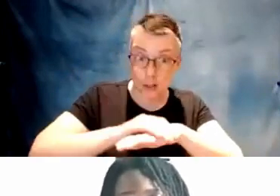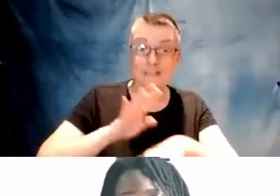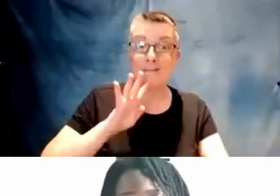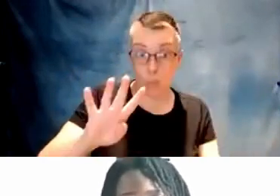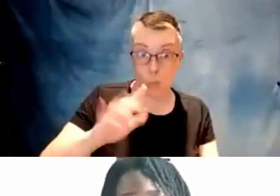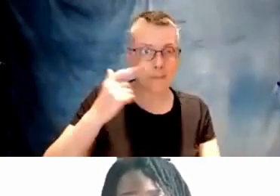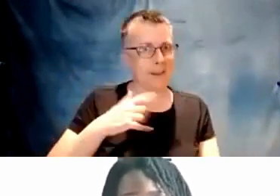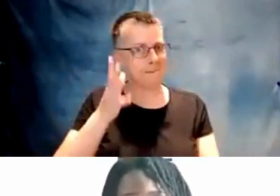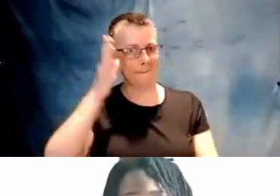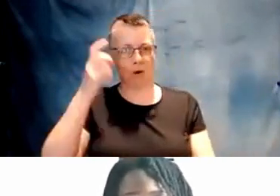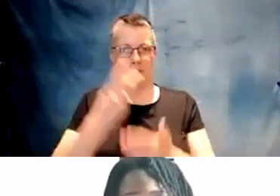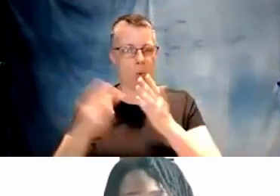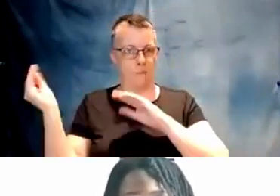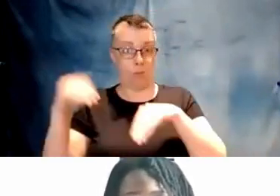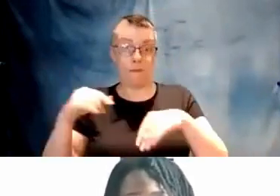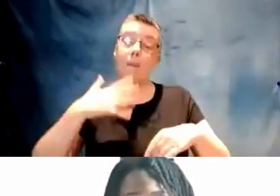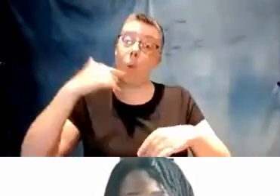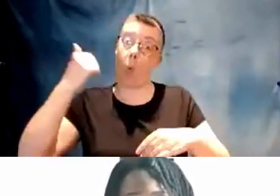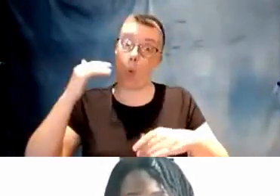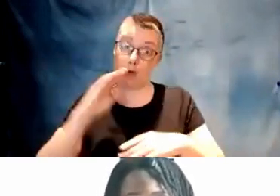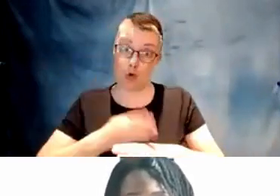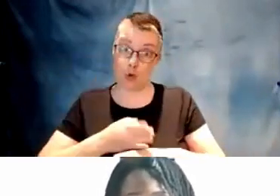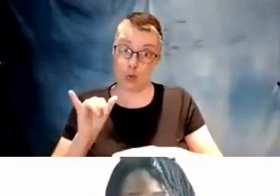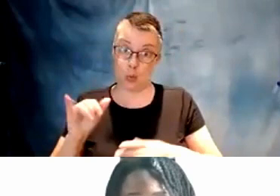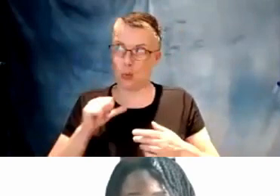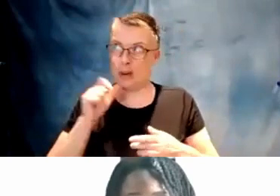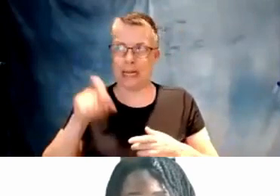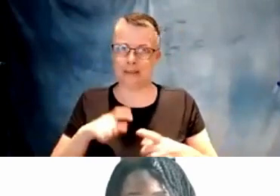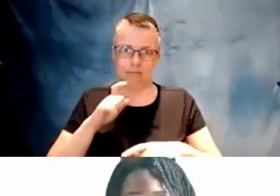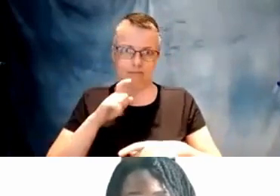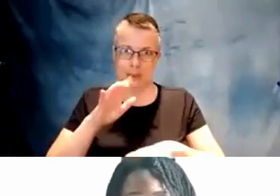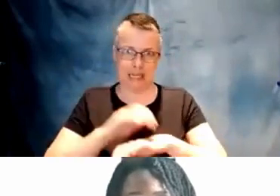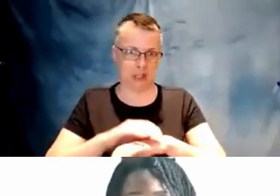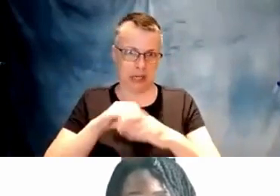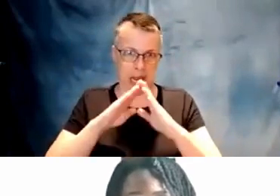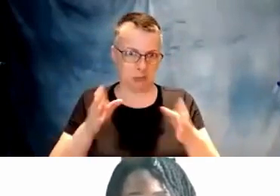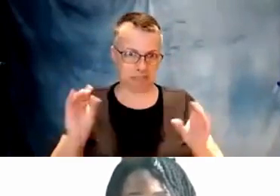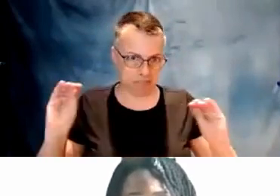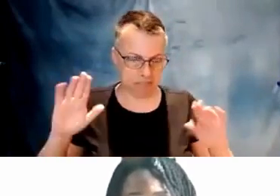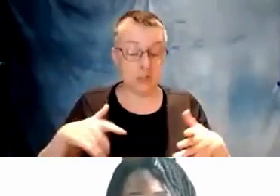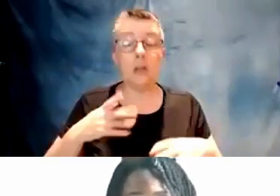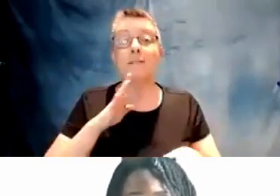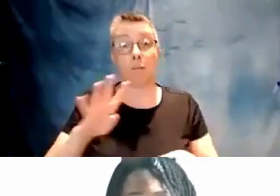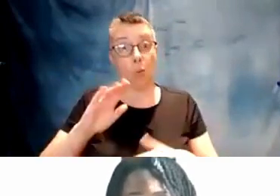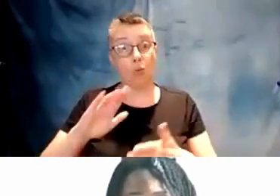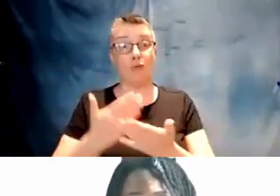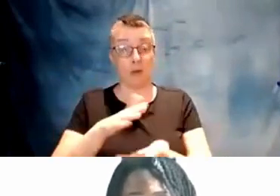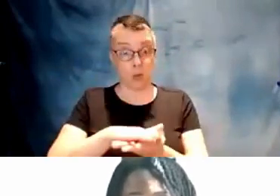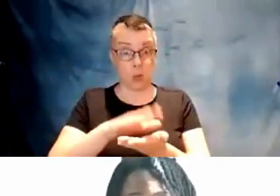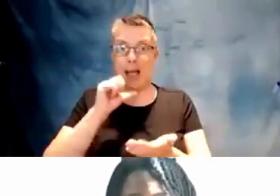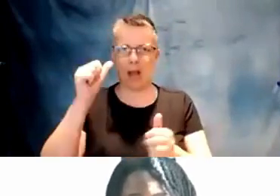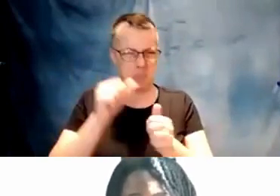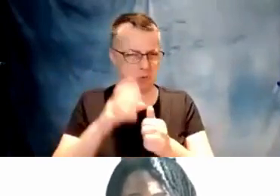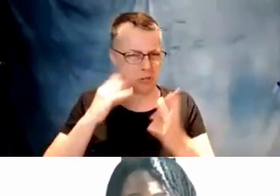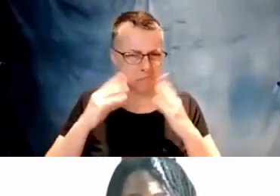both immigrants. So and I'm the oldest, so they didn't need to speak English in the house. So then when I got to school, I don't really remember much of the